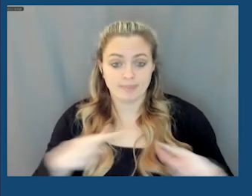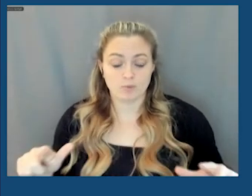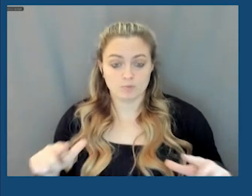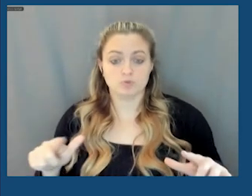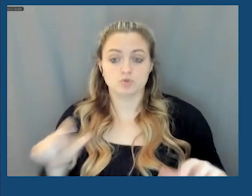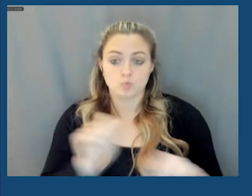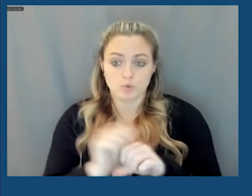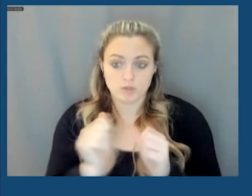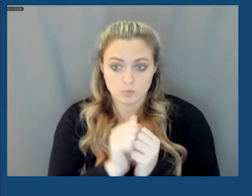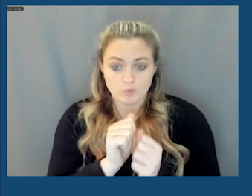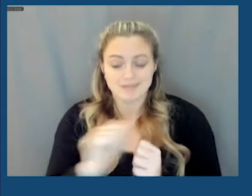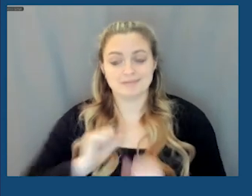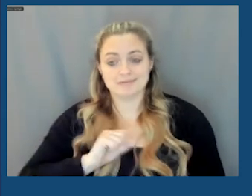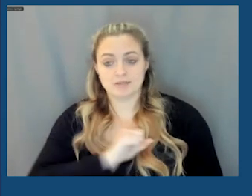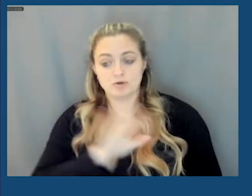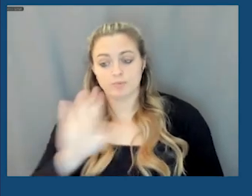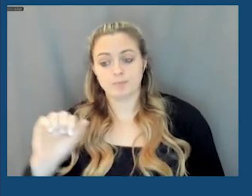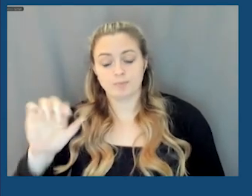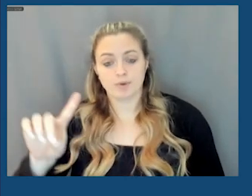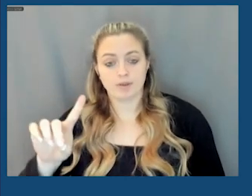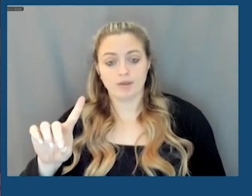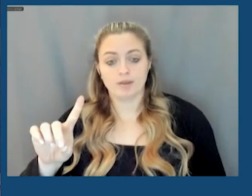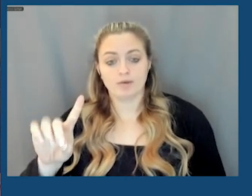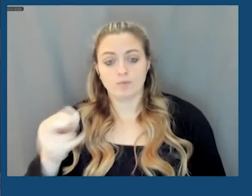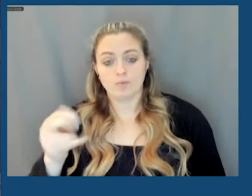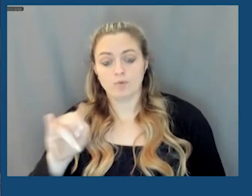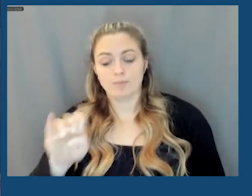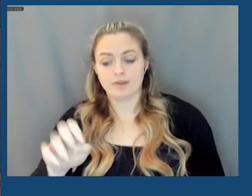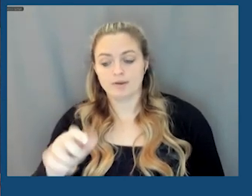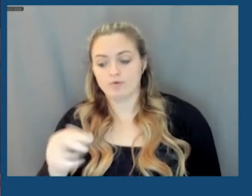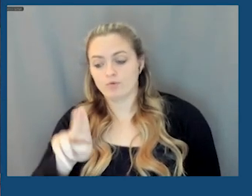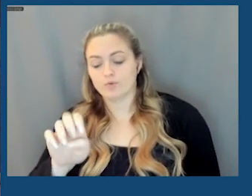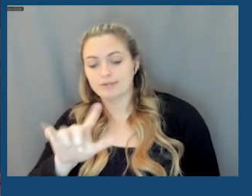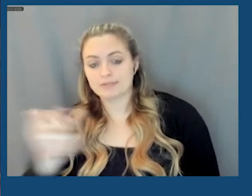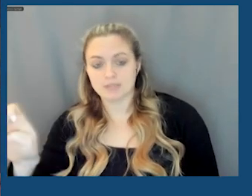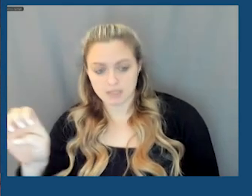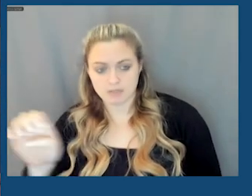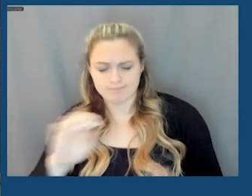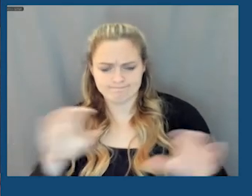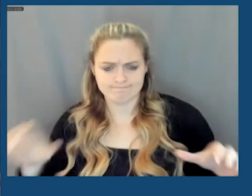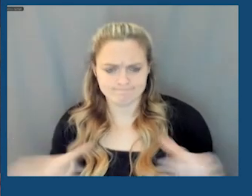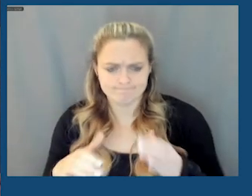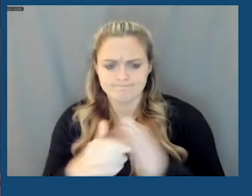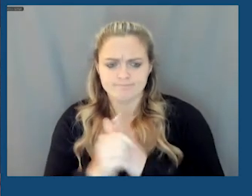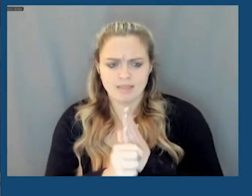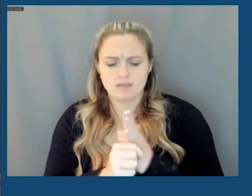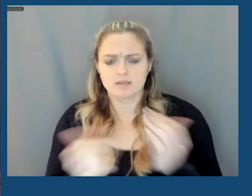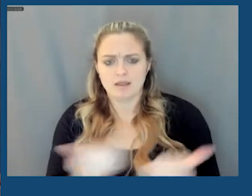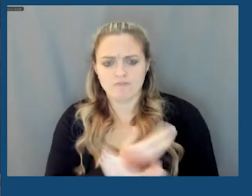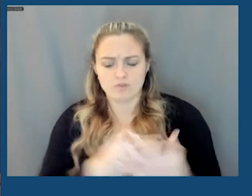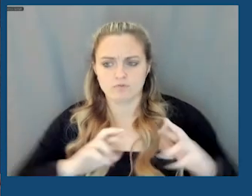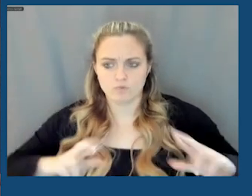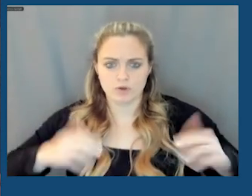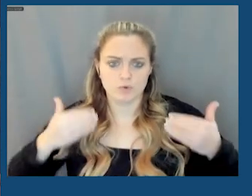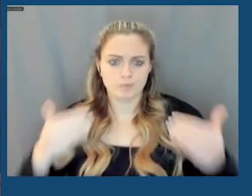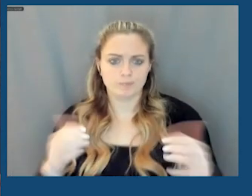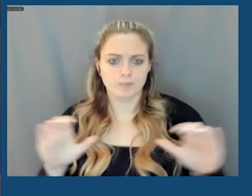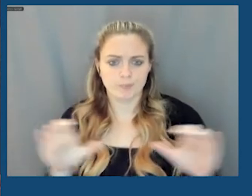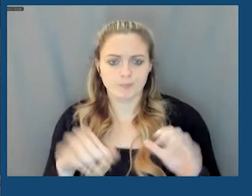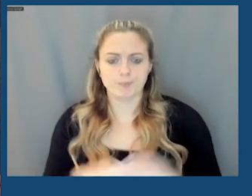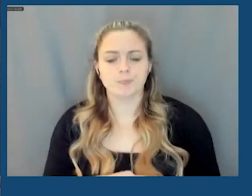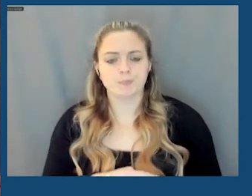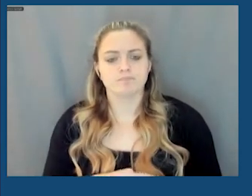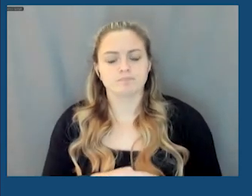with Senator Brad Hoylman and Assembly Member Grace Lee to help us have a package of action items that are so important.